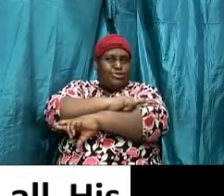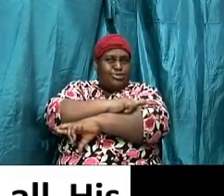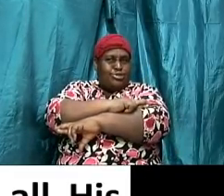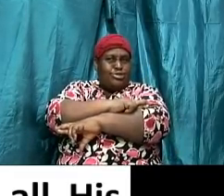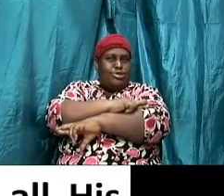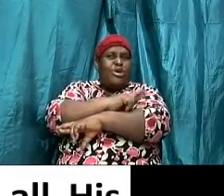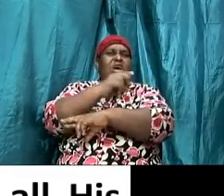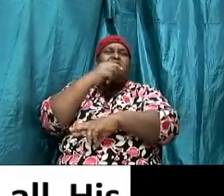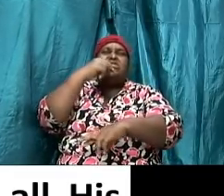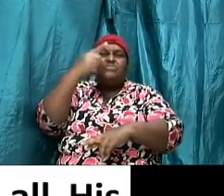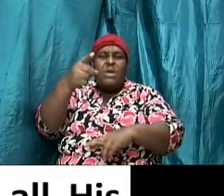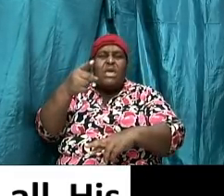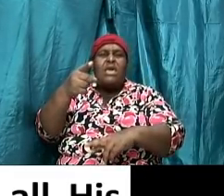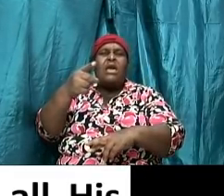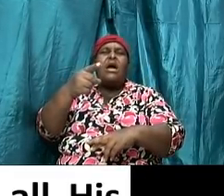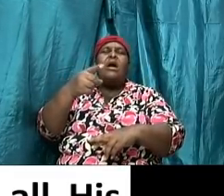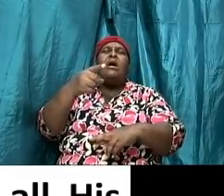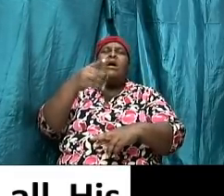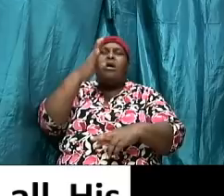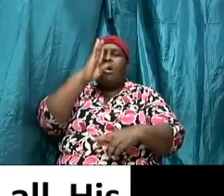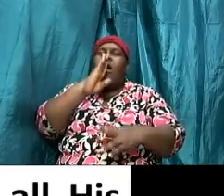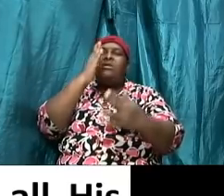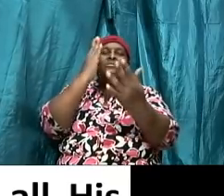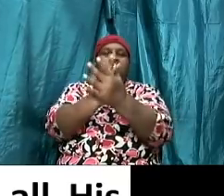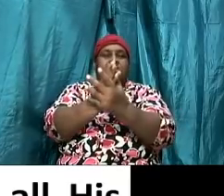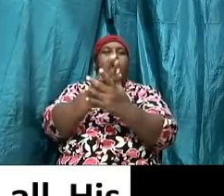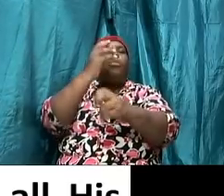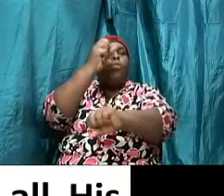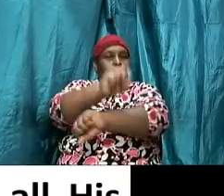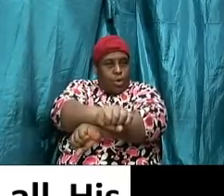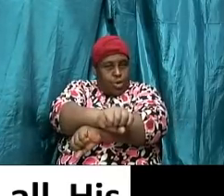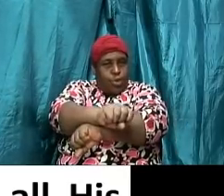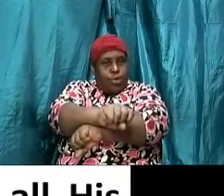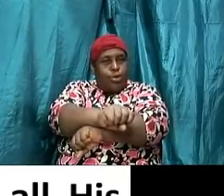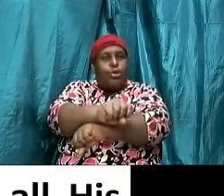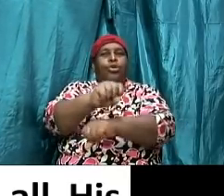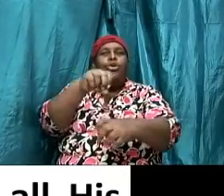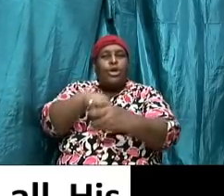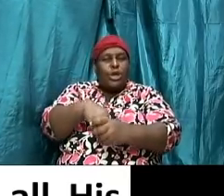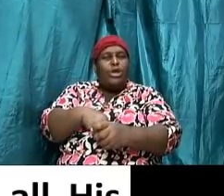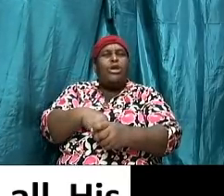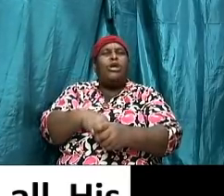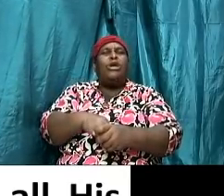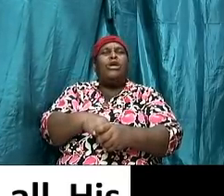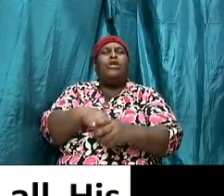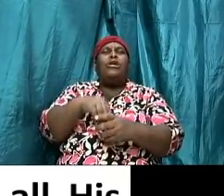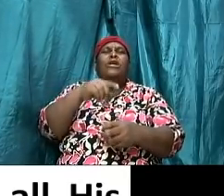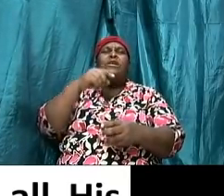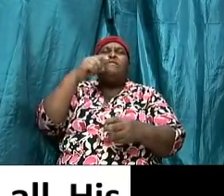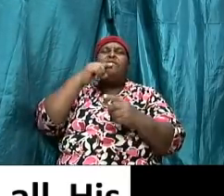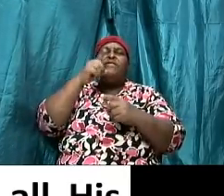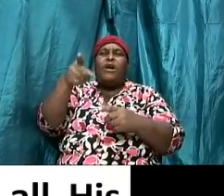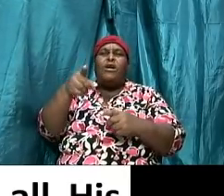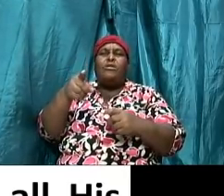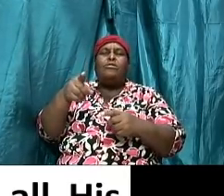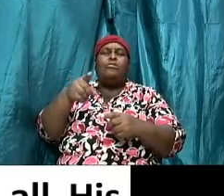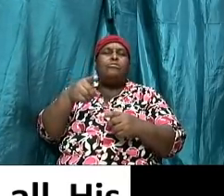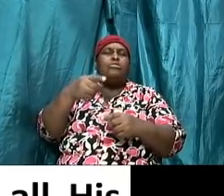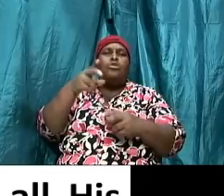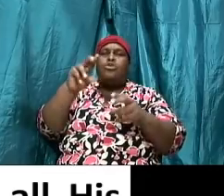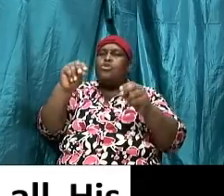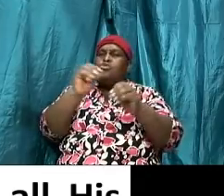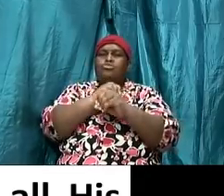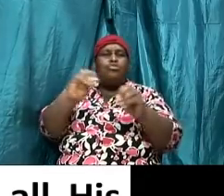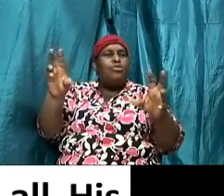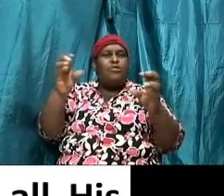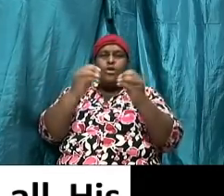speaks to the fact that God ceased to work in relation to the whole issue of creation.